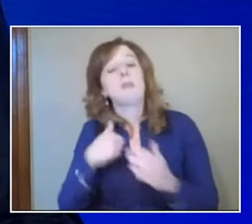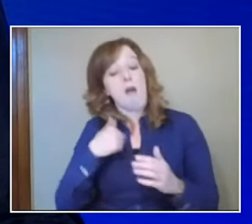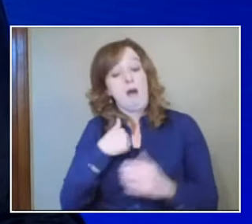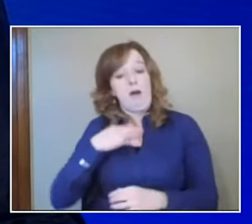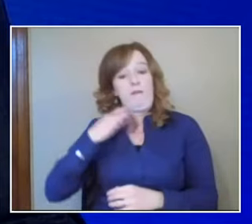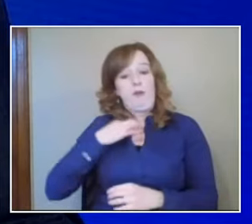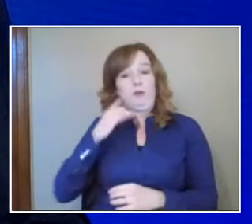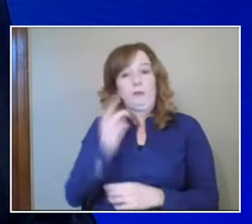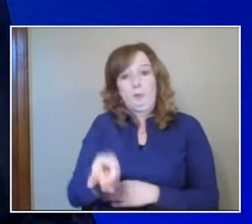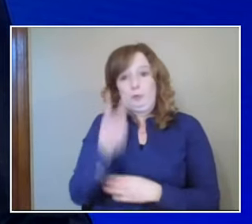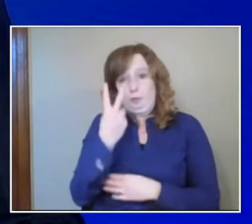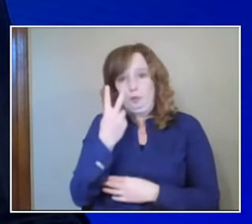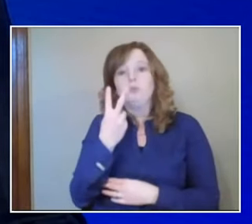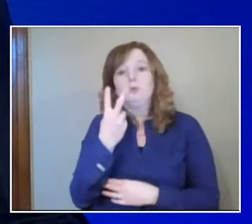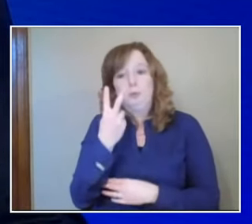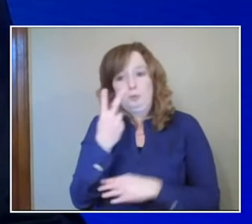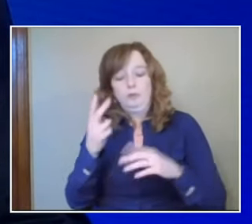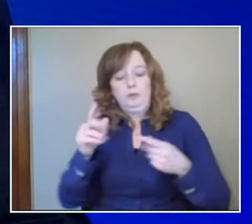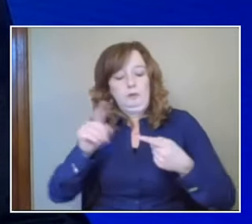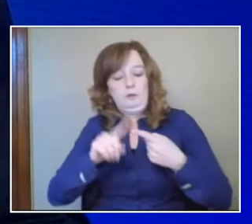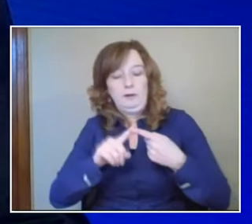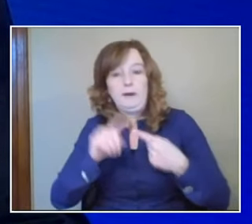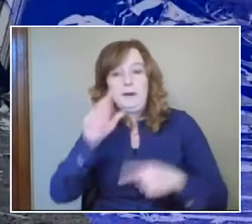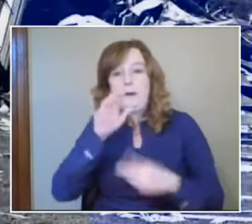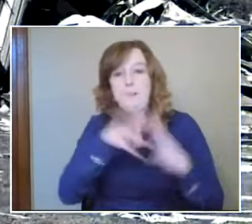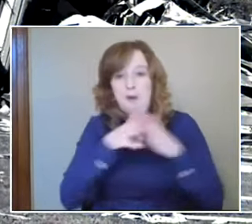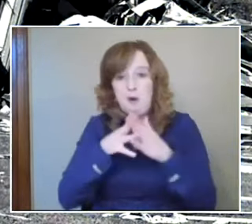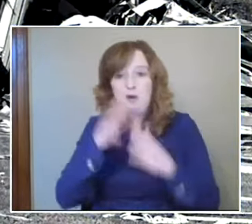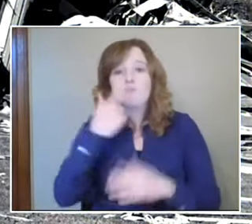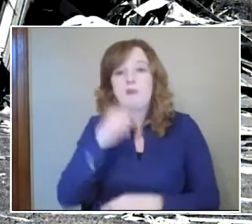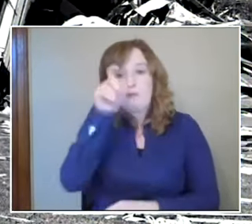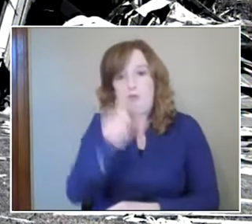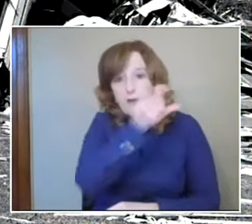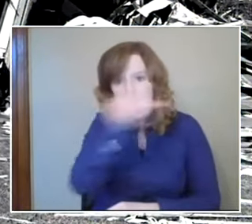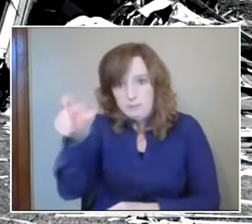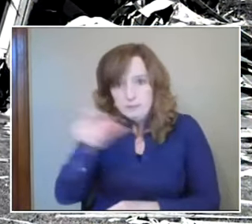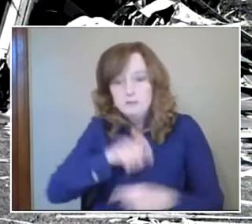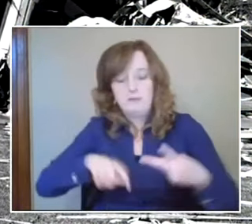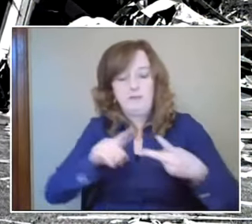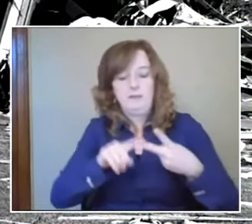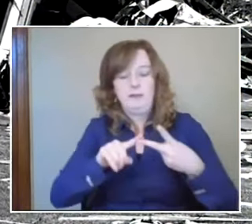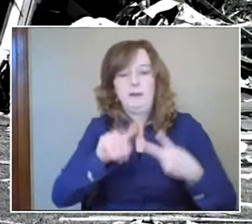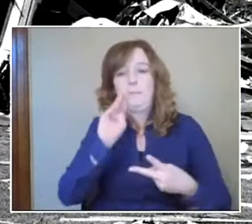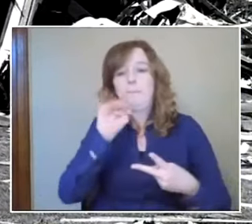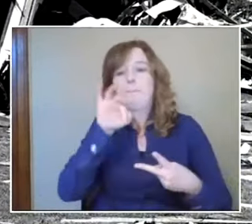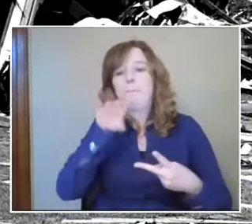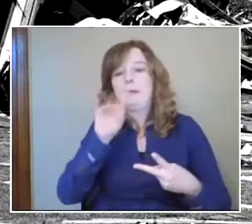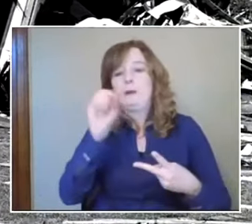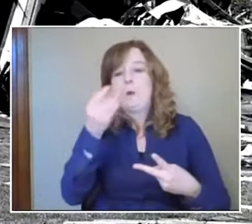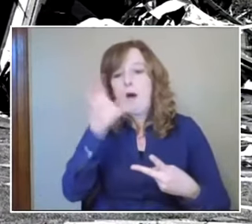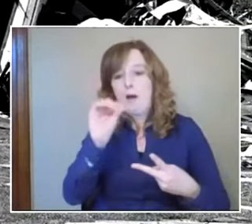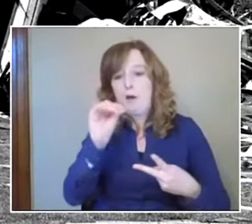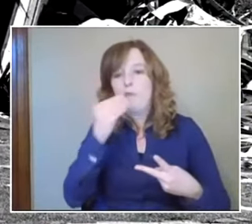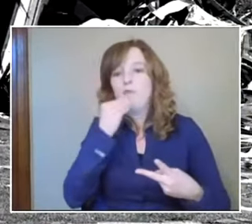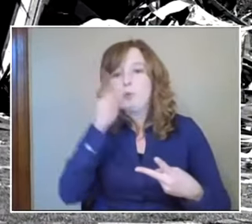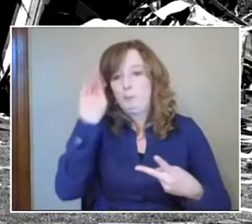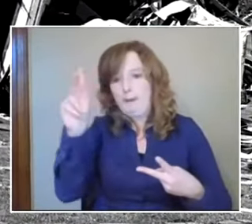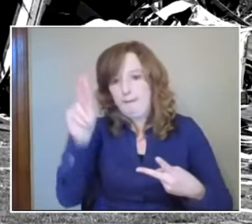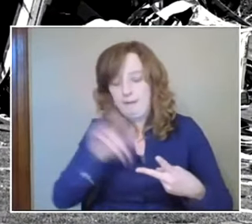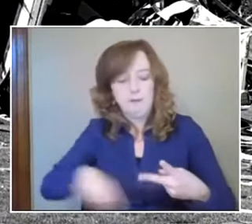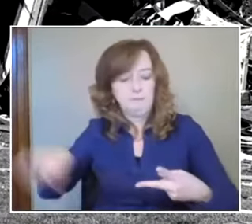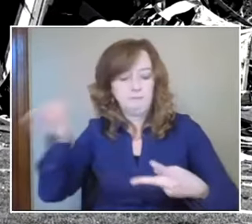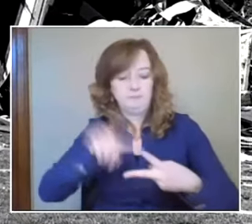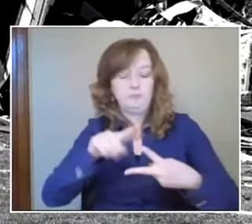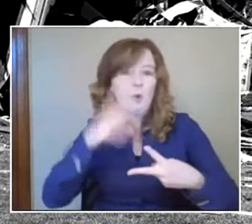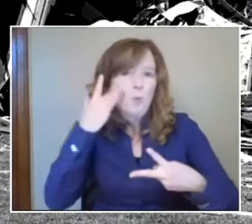the American Red Cross and the Mid-Ohio Food Collective. The Red Cross, because in 1979, an F4